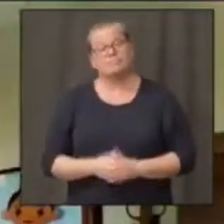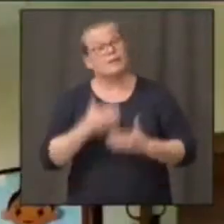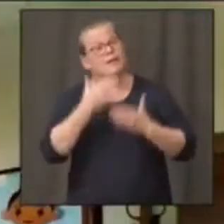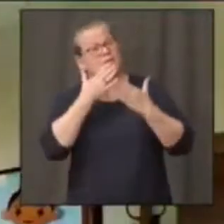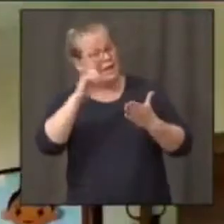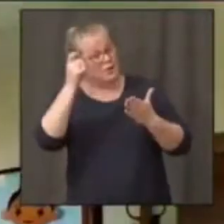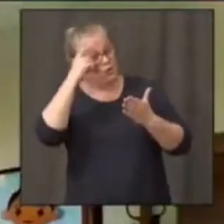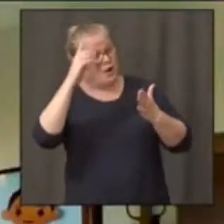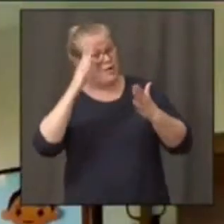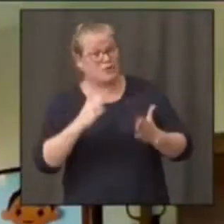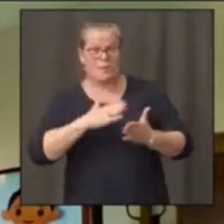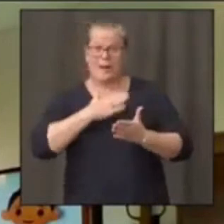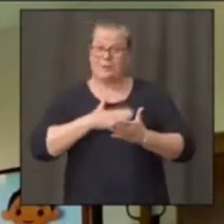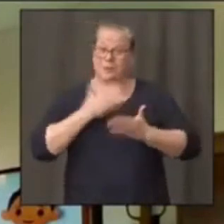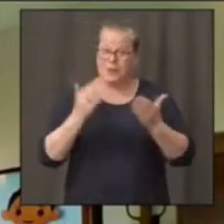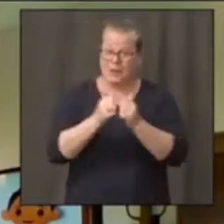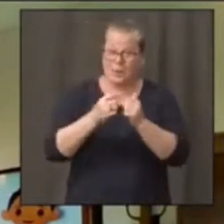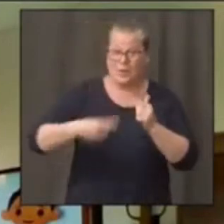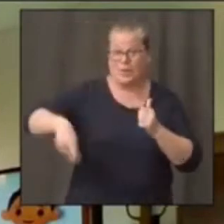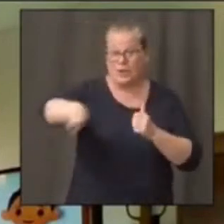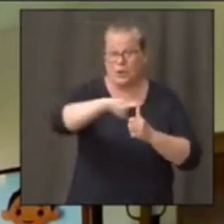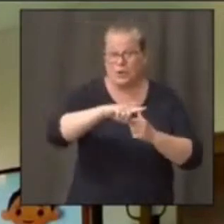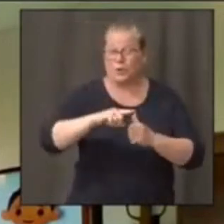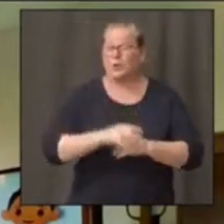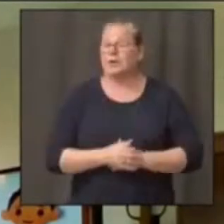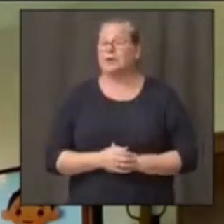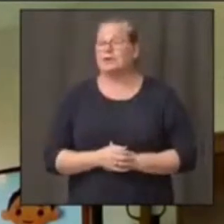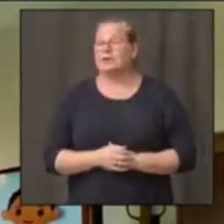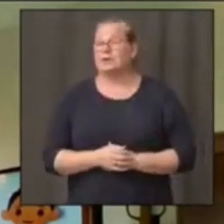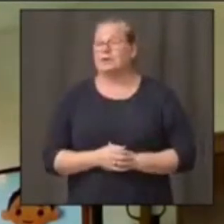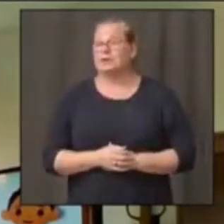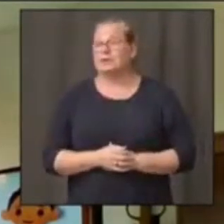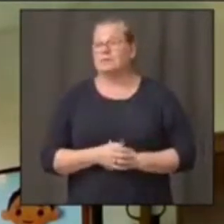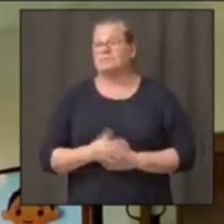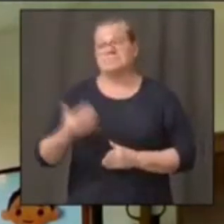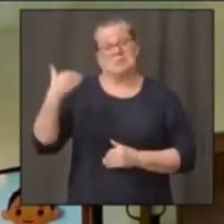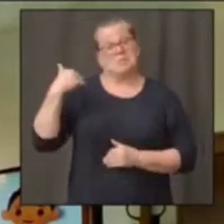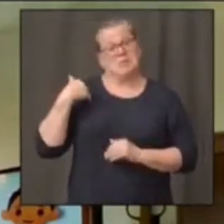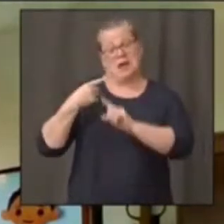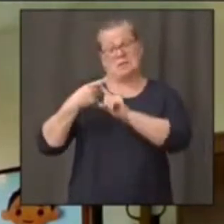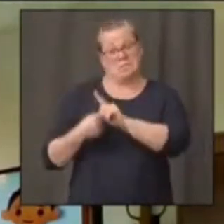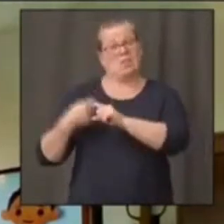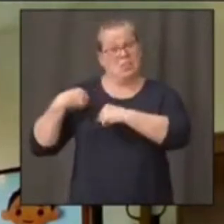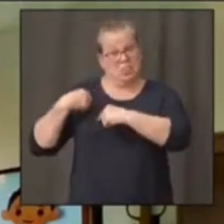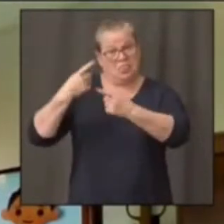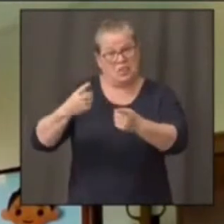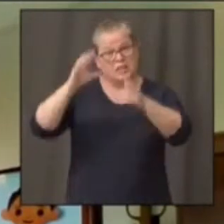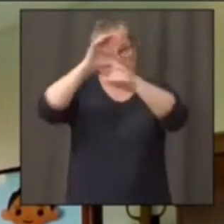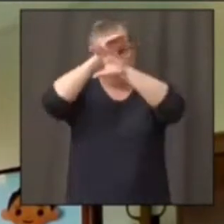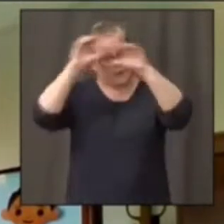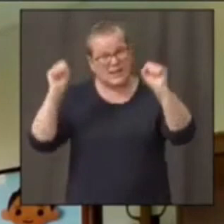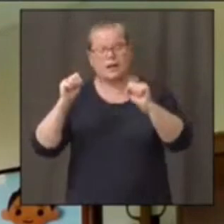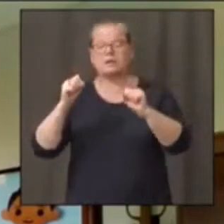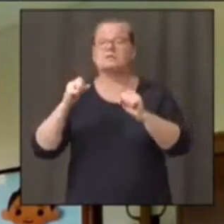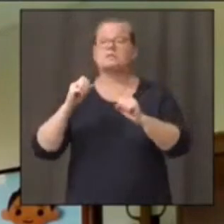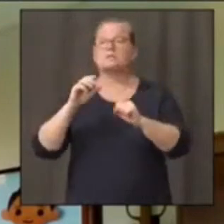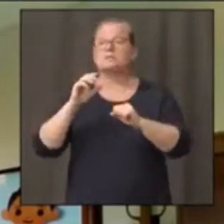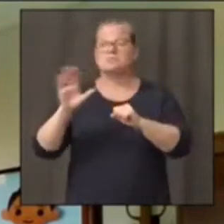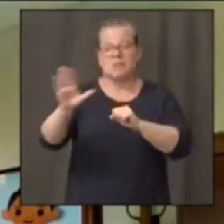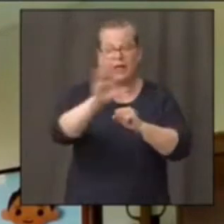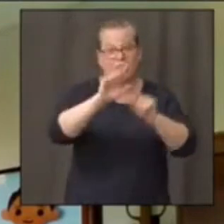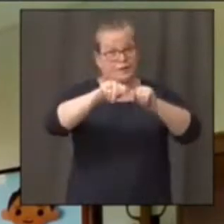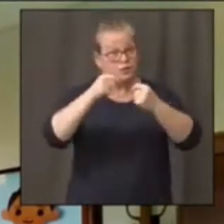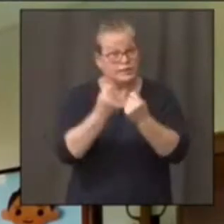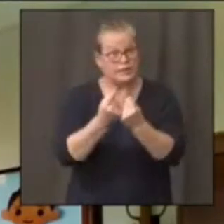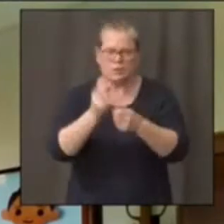say that over the last month, the superintendents have been working really hard with their teams to establish plans